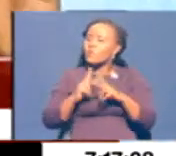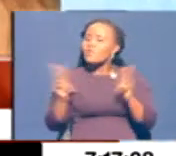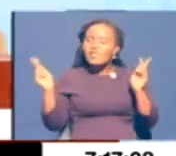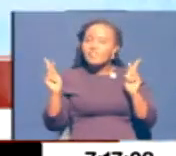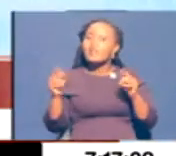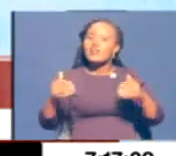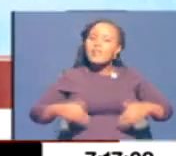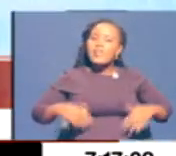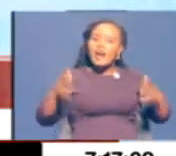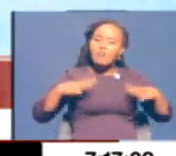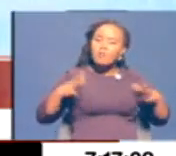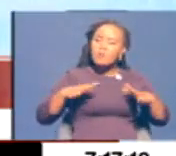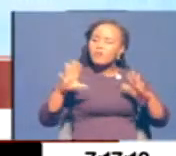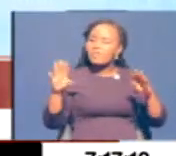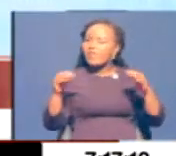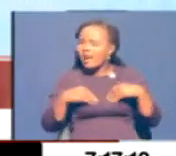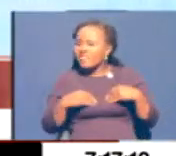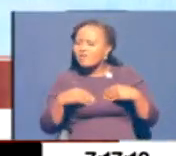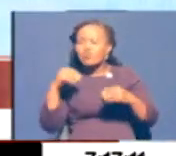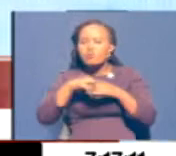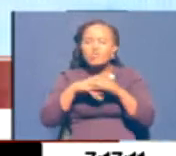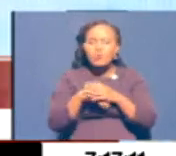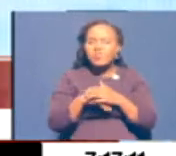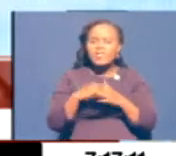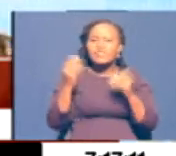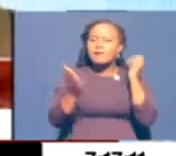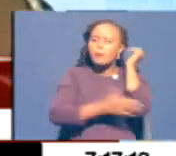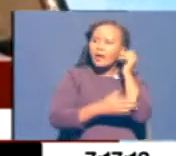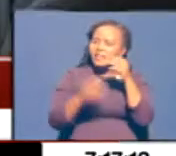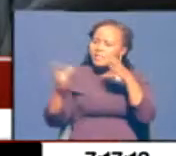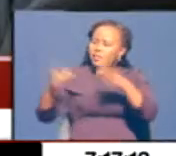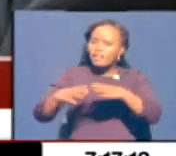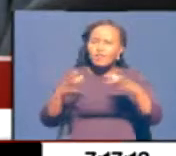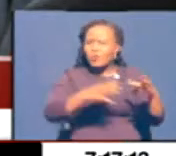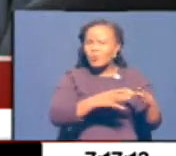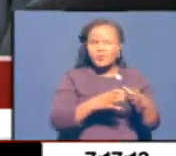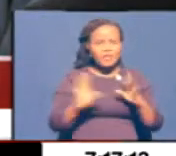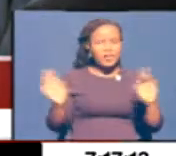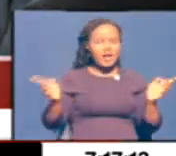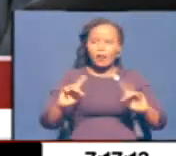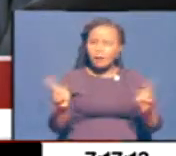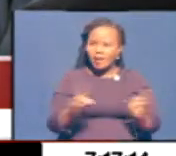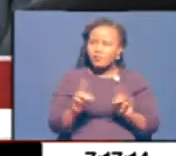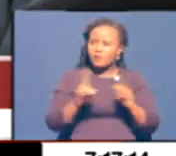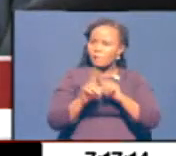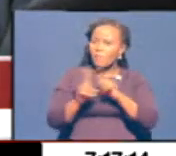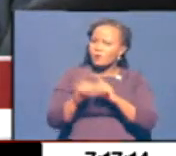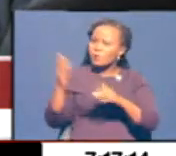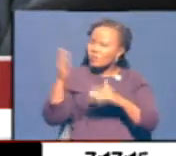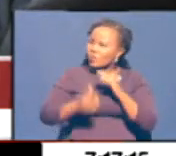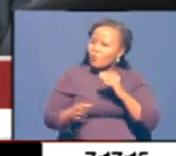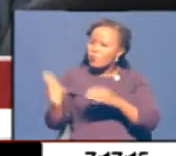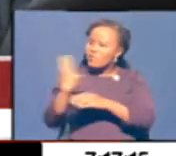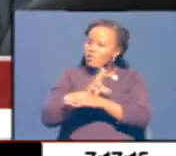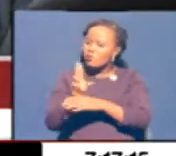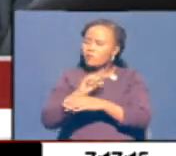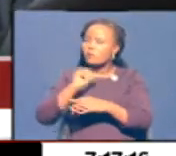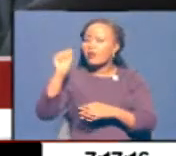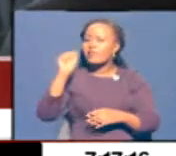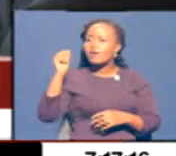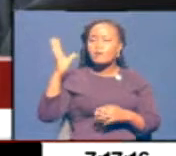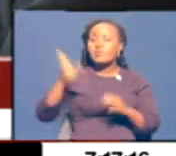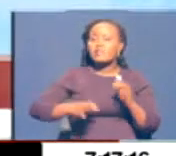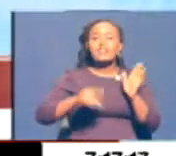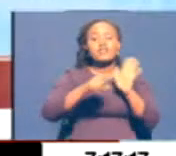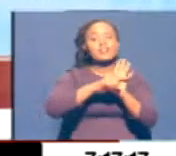to belong to gangs, you know, to avoid being abused by political leaders. We are focusing